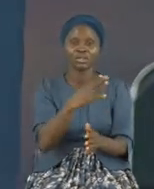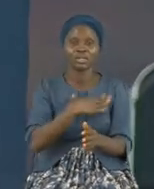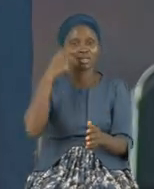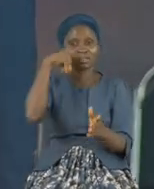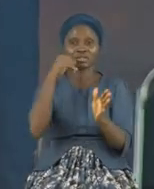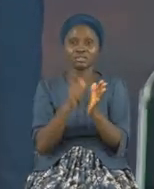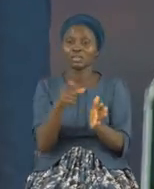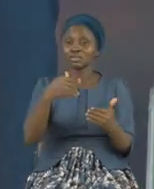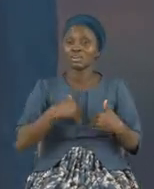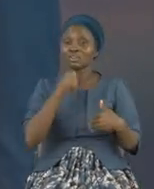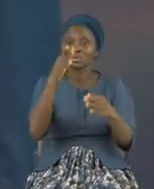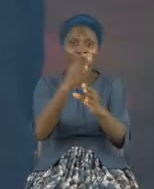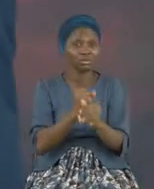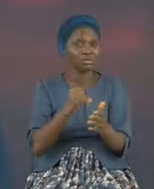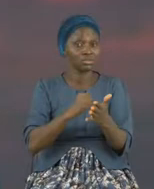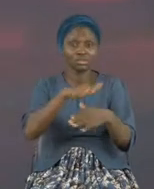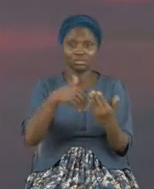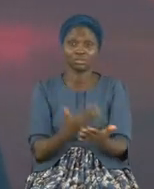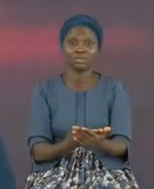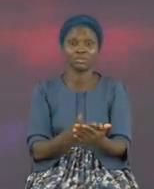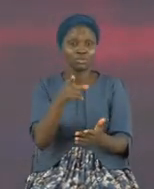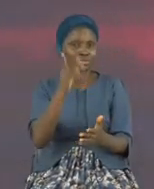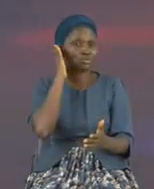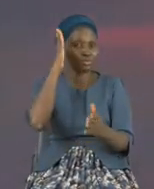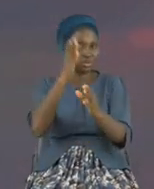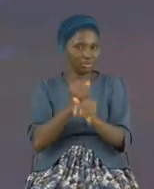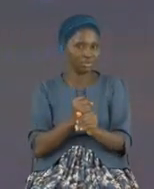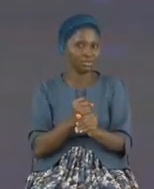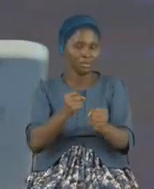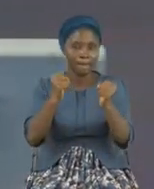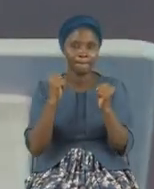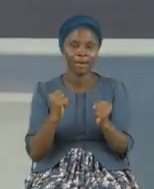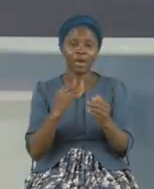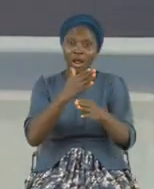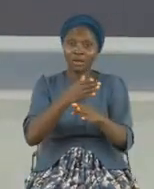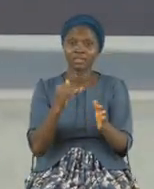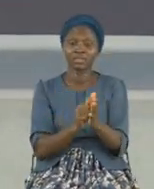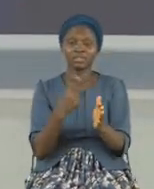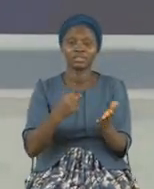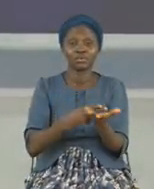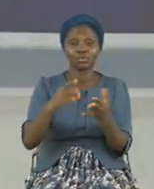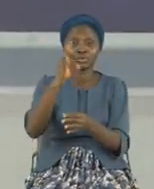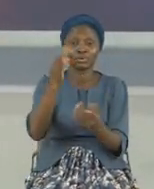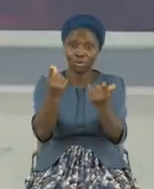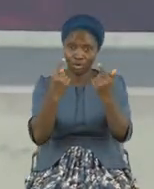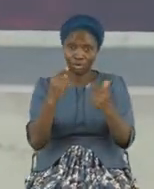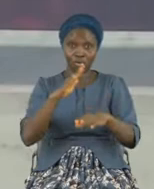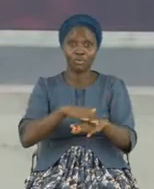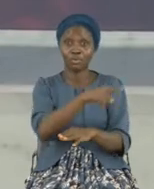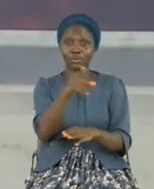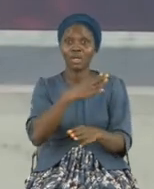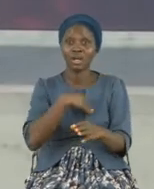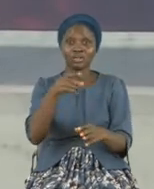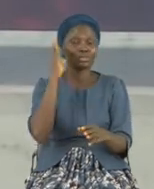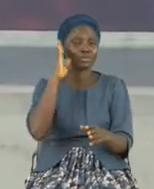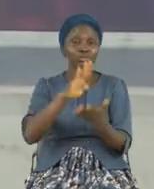it all. You shall receive power. After that, the Holy Ghost has come upon you. And you shall be witnesses